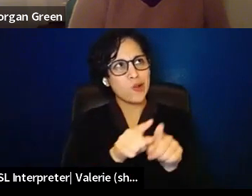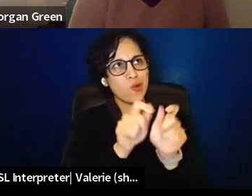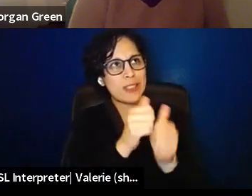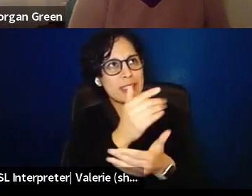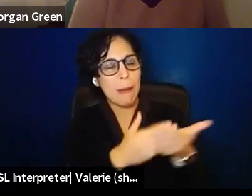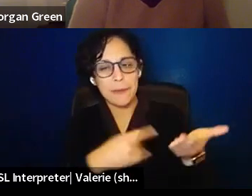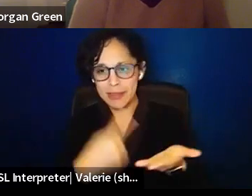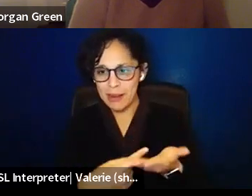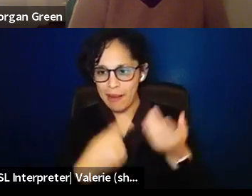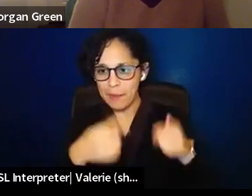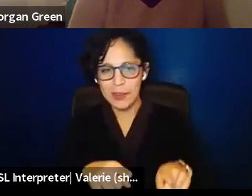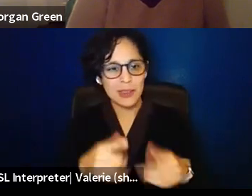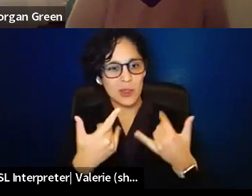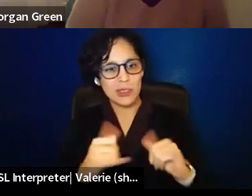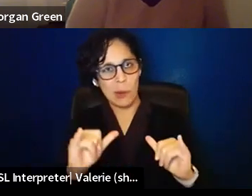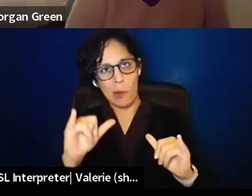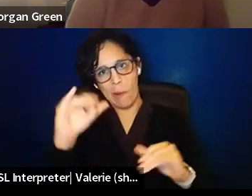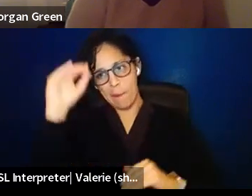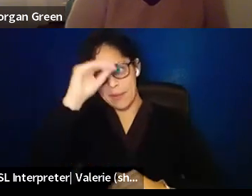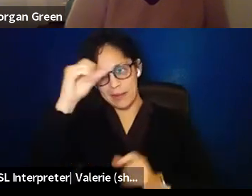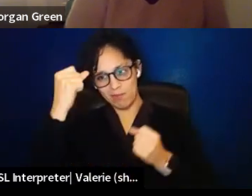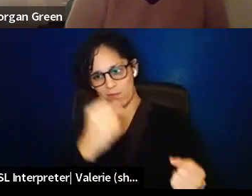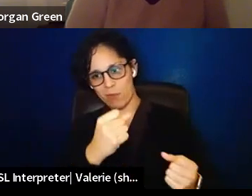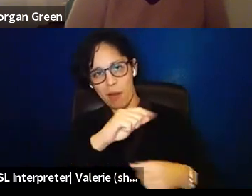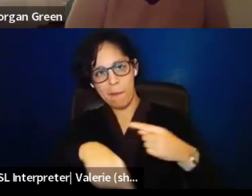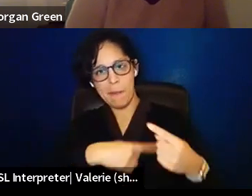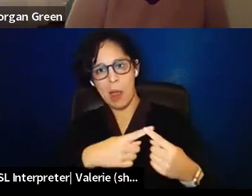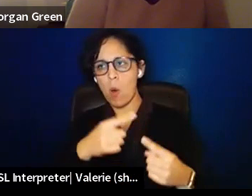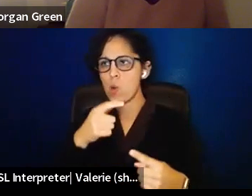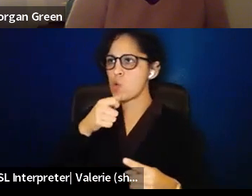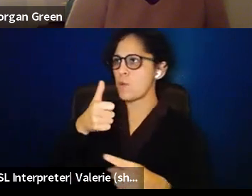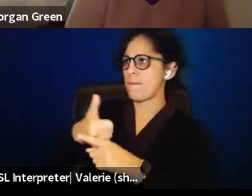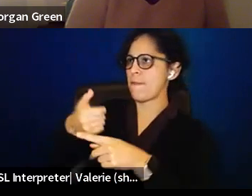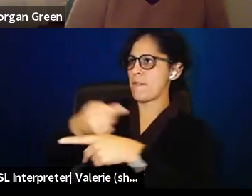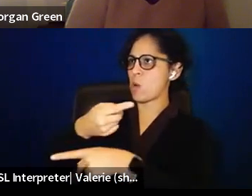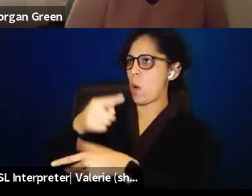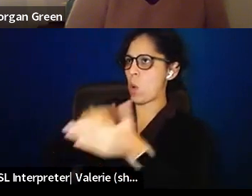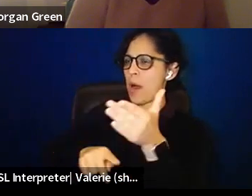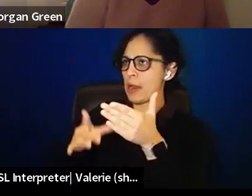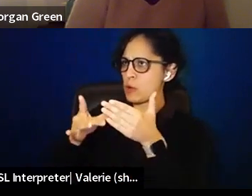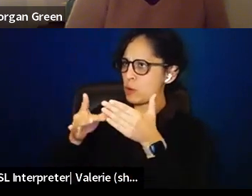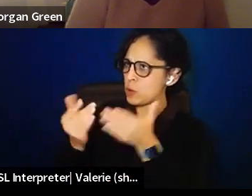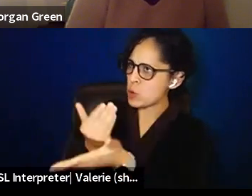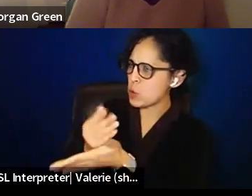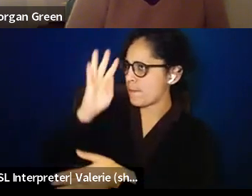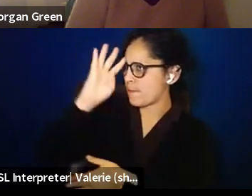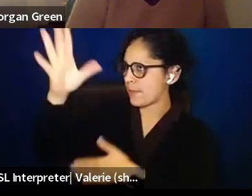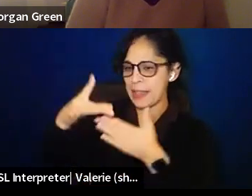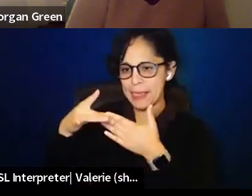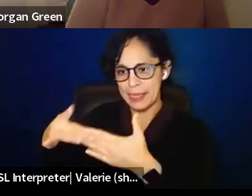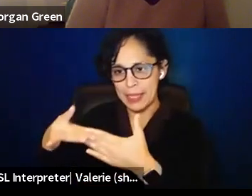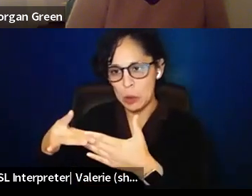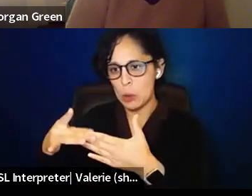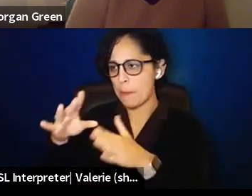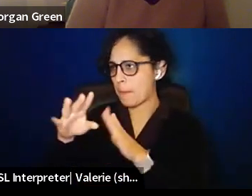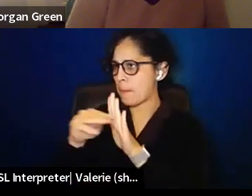still sometimes this energy around who's going to figure out what the right new innovative leadership model is. And then we can all get on board with that